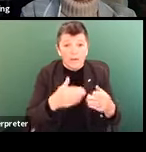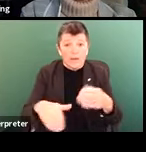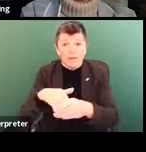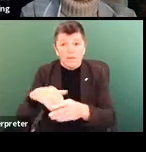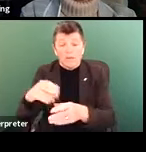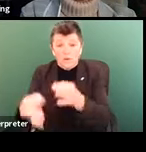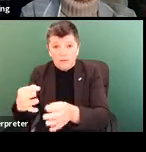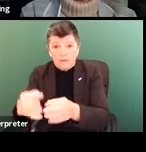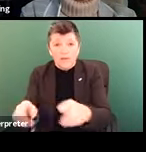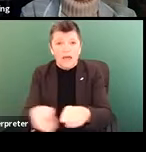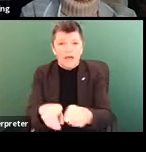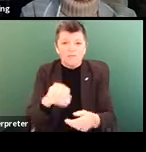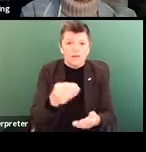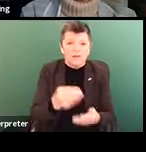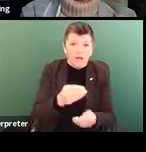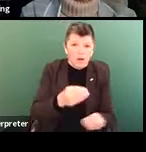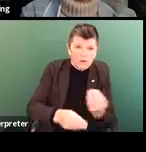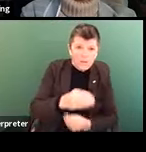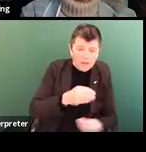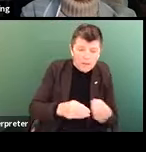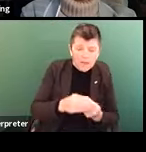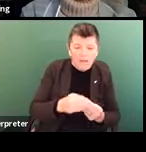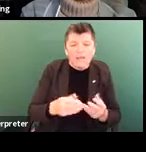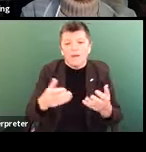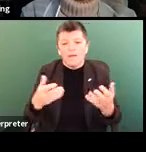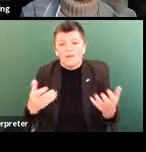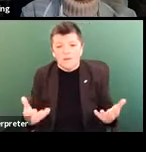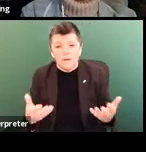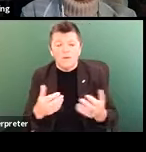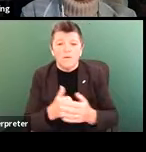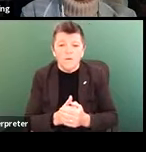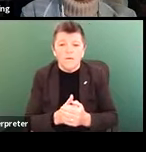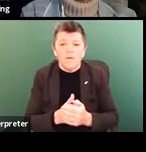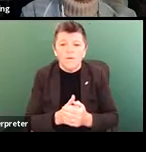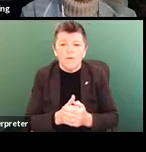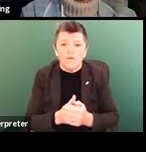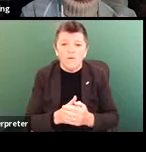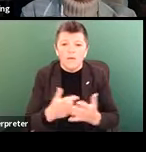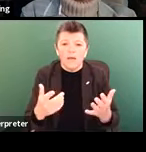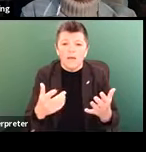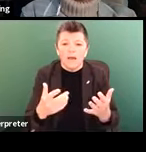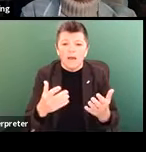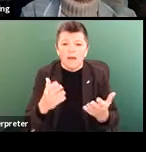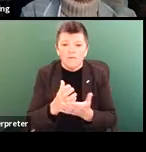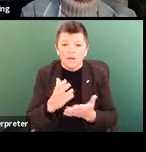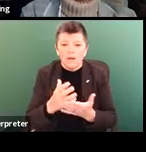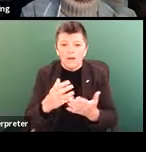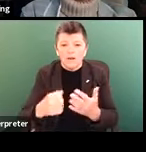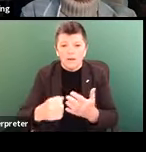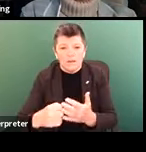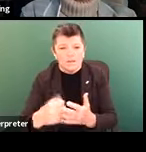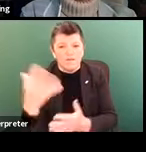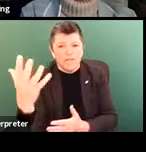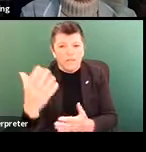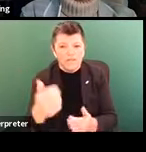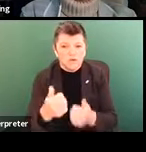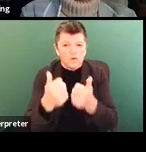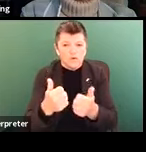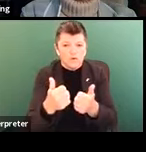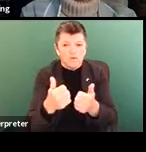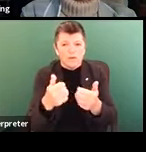economy. So very developed democracy, good democracy,